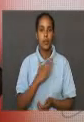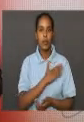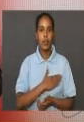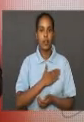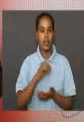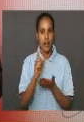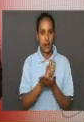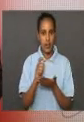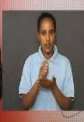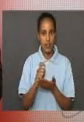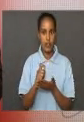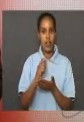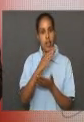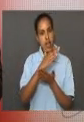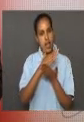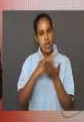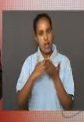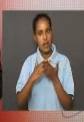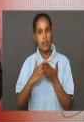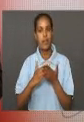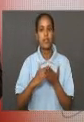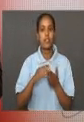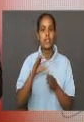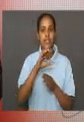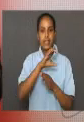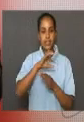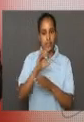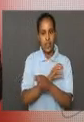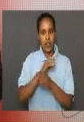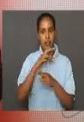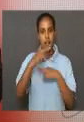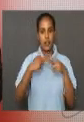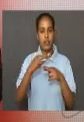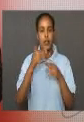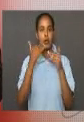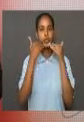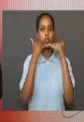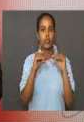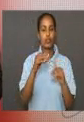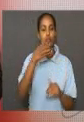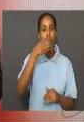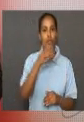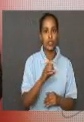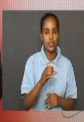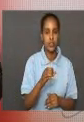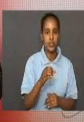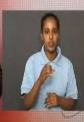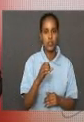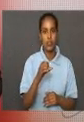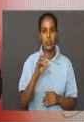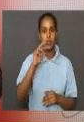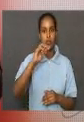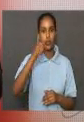Please write the half-cell reactions for a concentrated solution